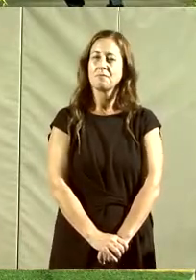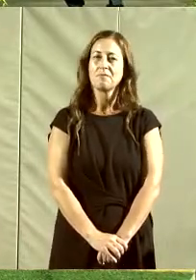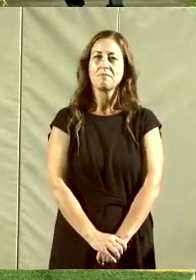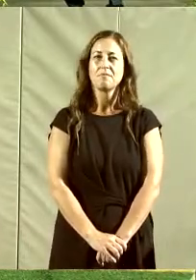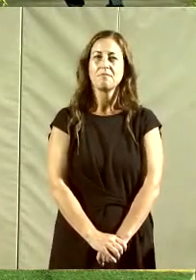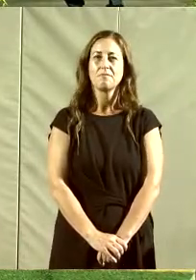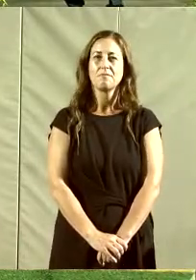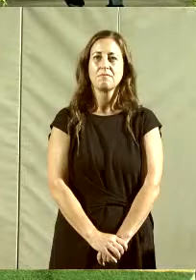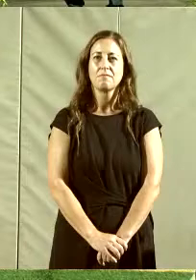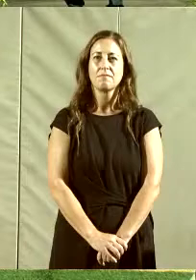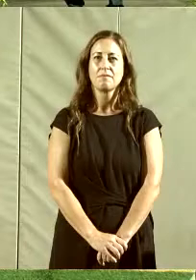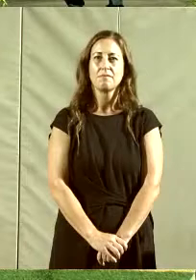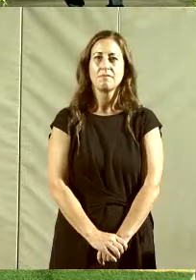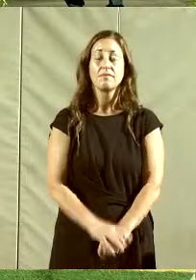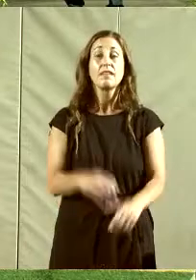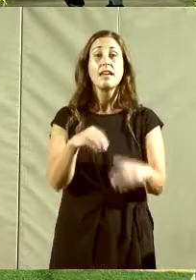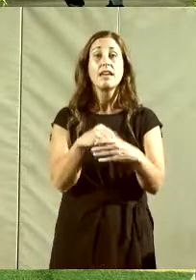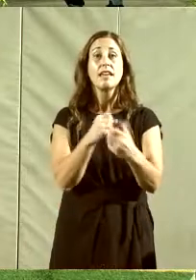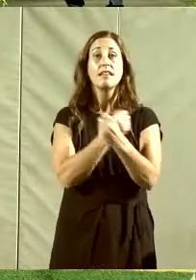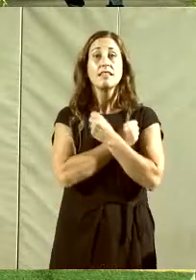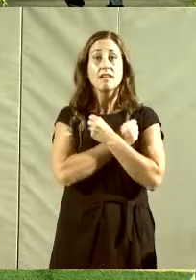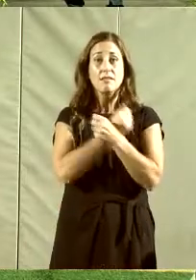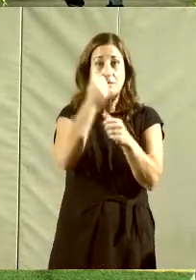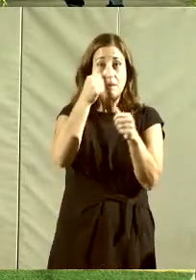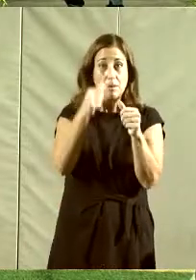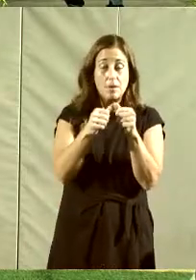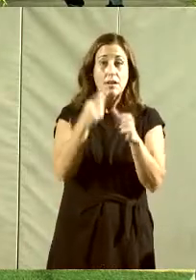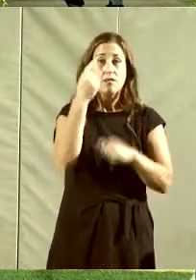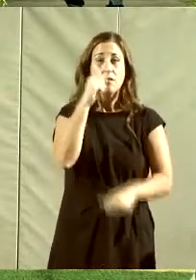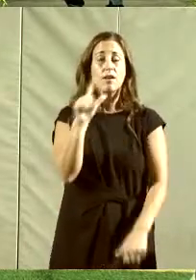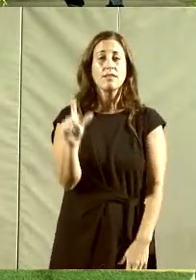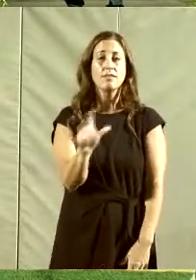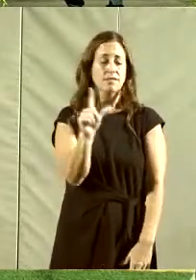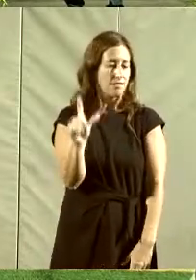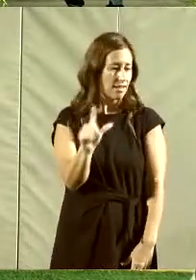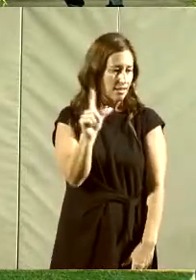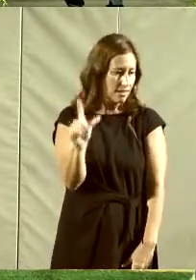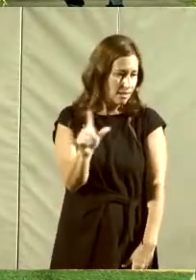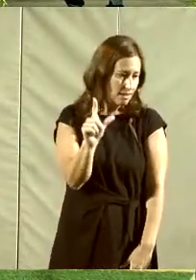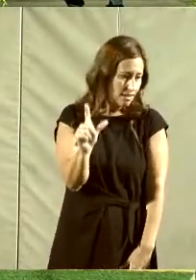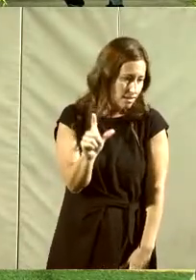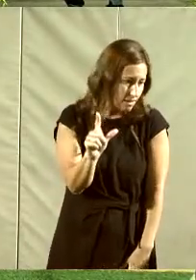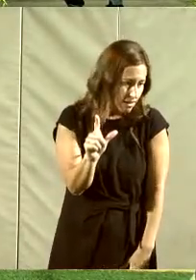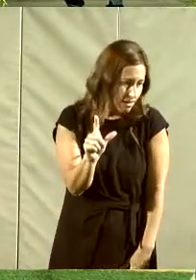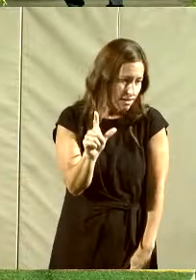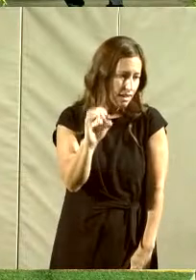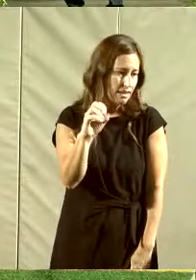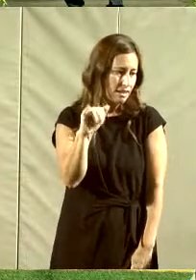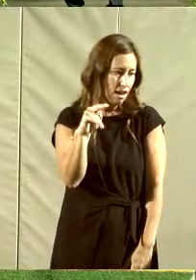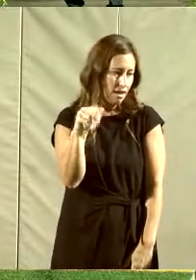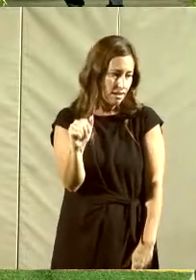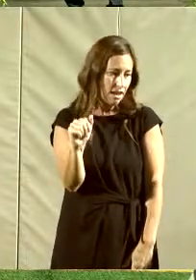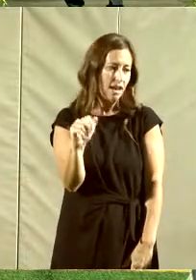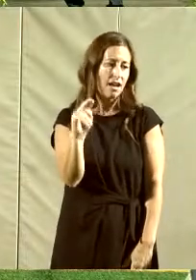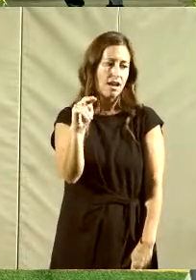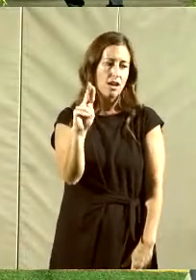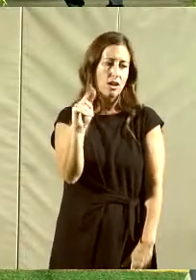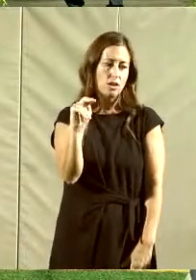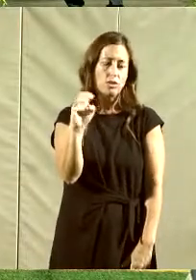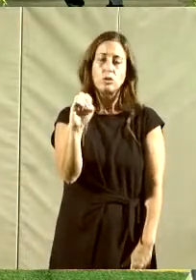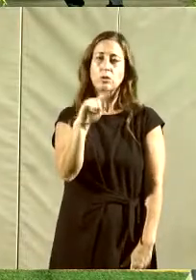In loving memory of Liana Larrey Esther Nunez, honorary